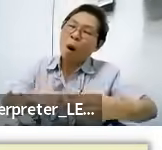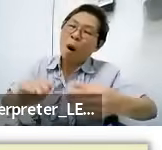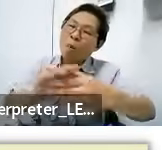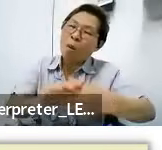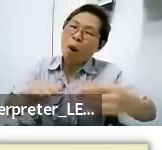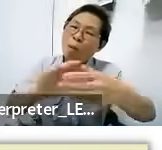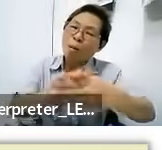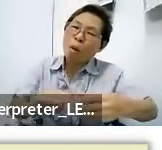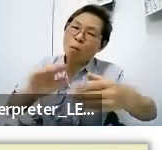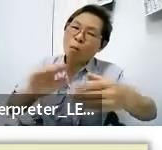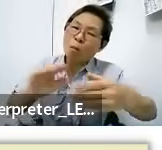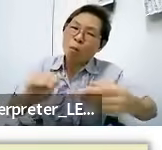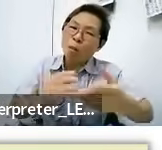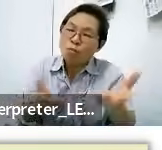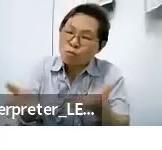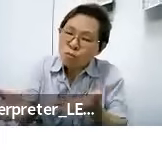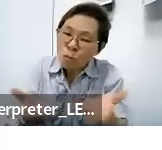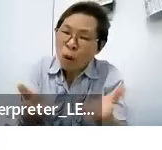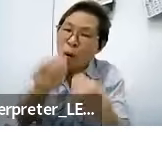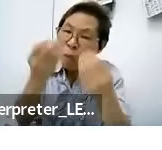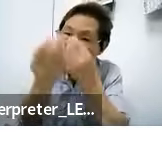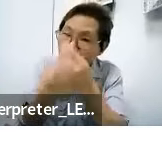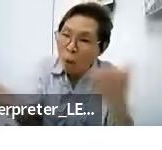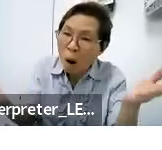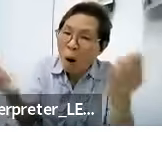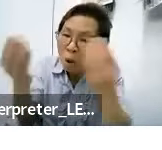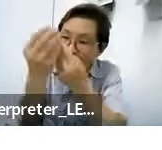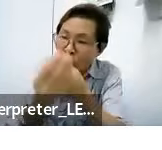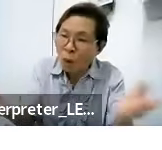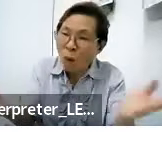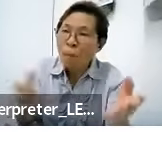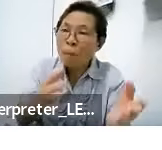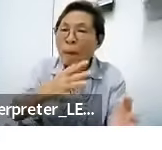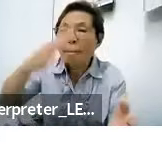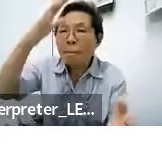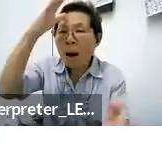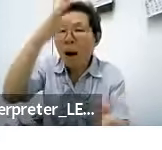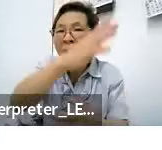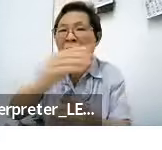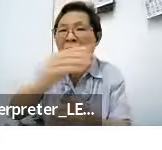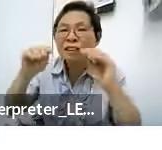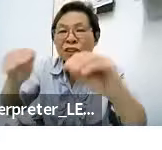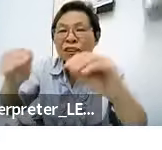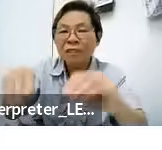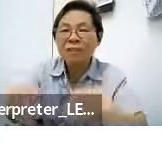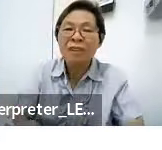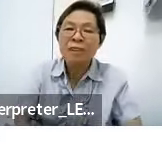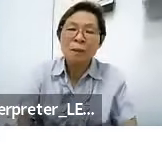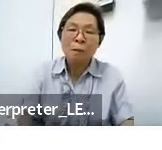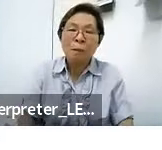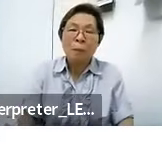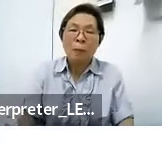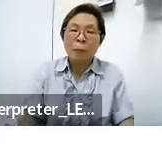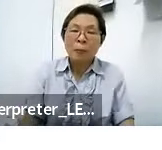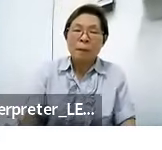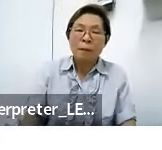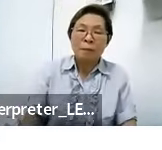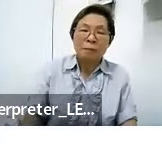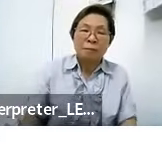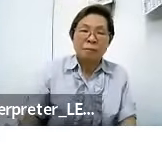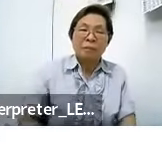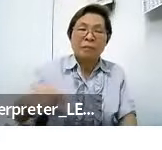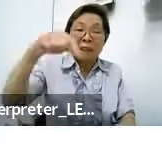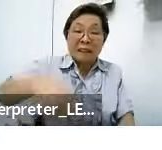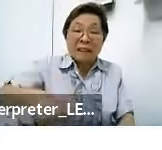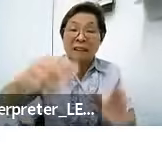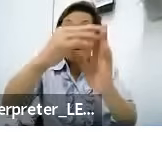to deliver these messages and information to the parents and the teachers. And this module is